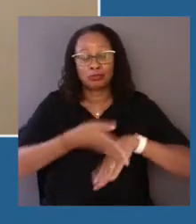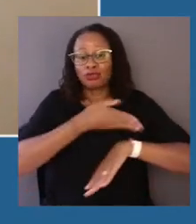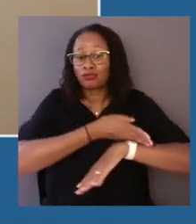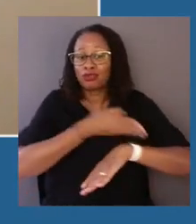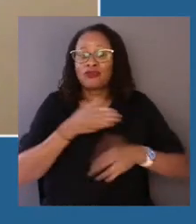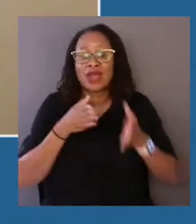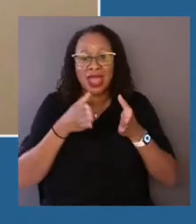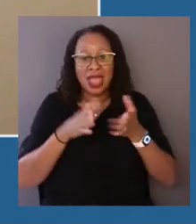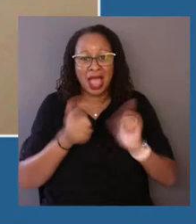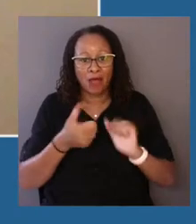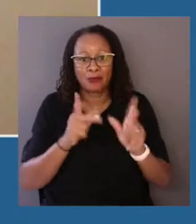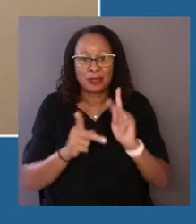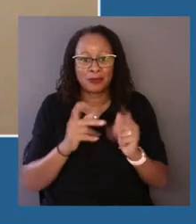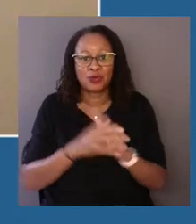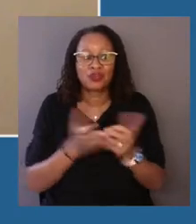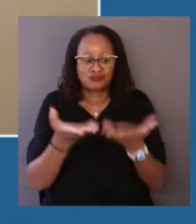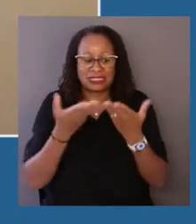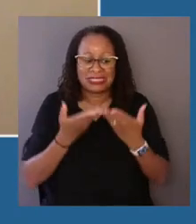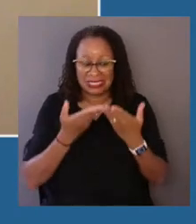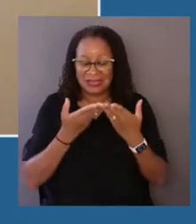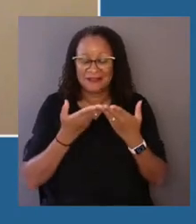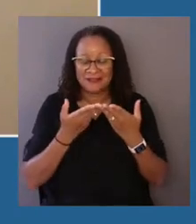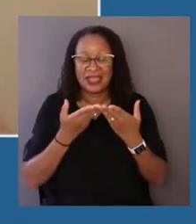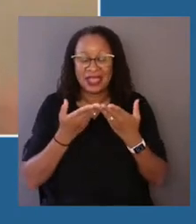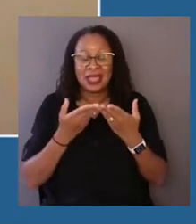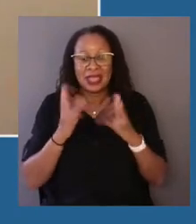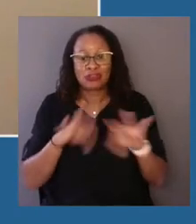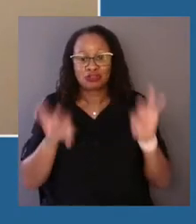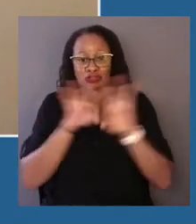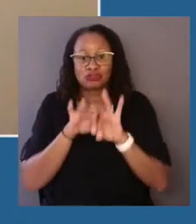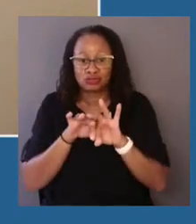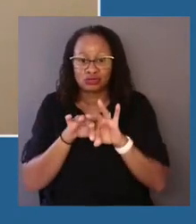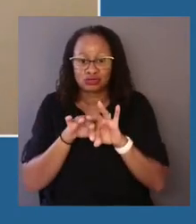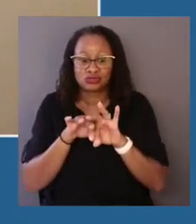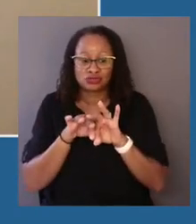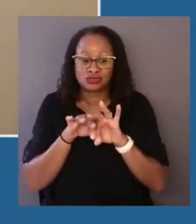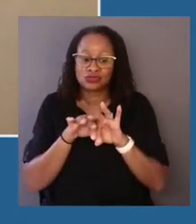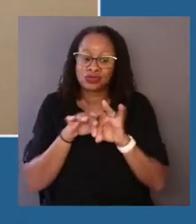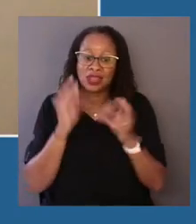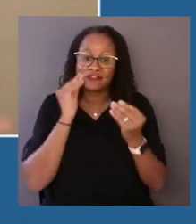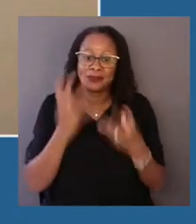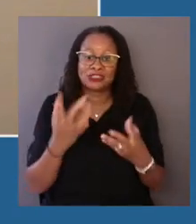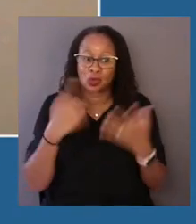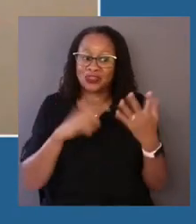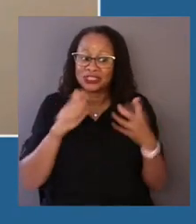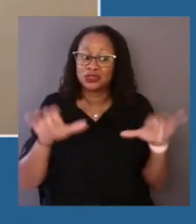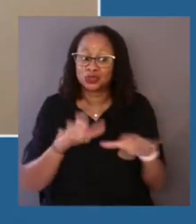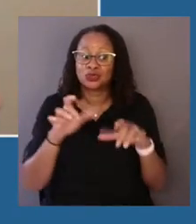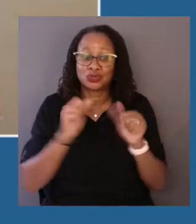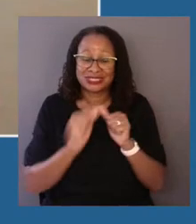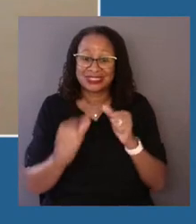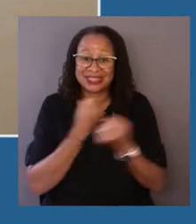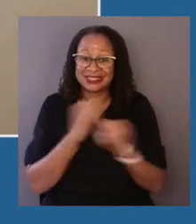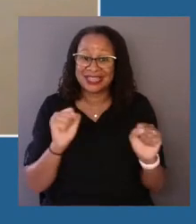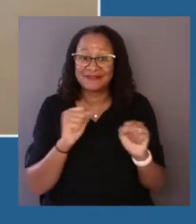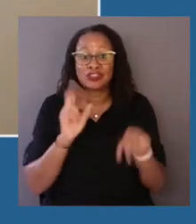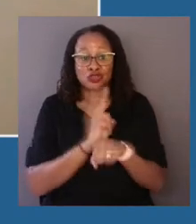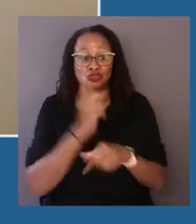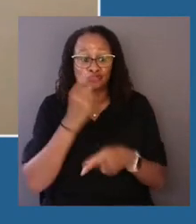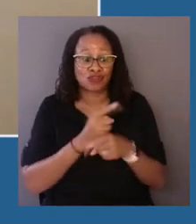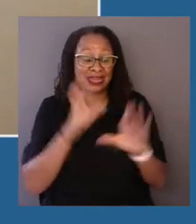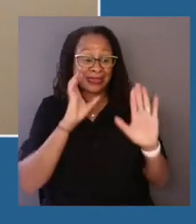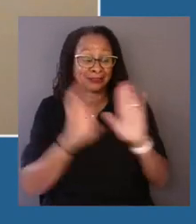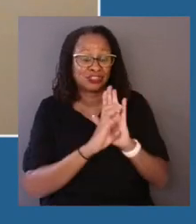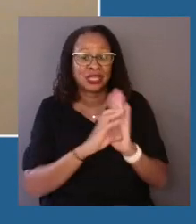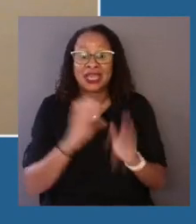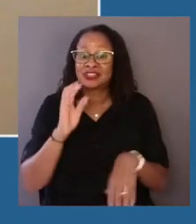receive crucial information about the protective actions they need to take to stay safe, right? And they're using the right images. So if you turn on